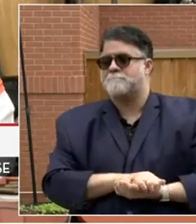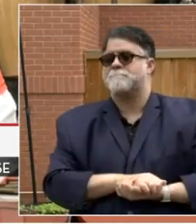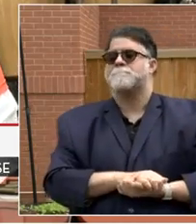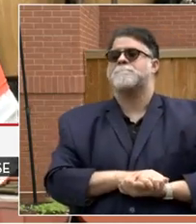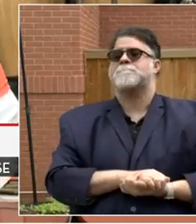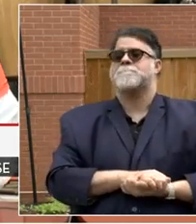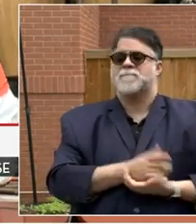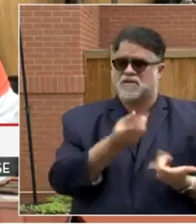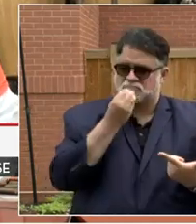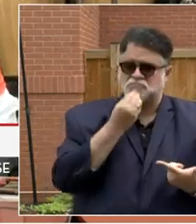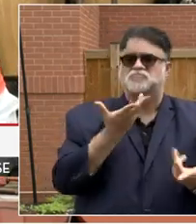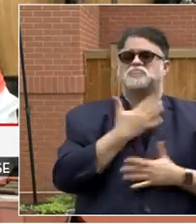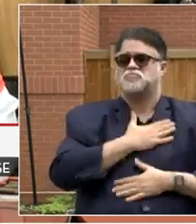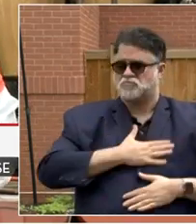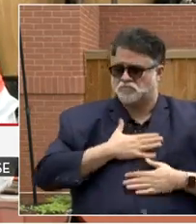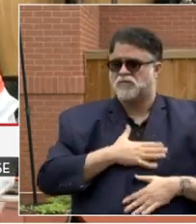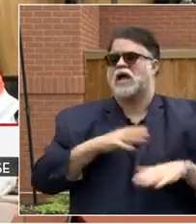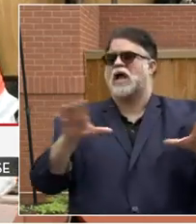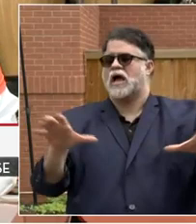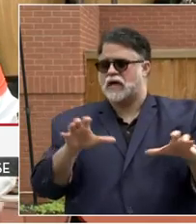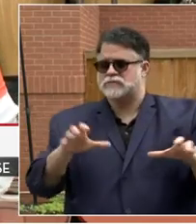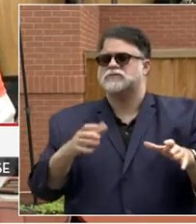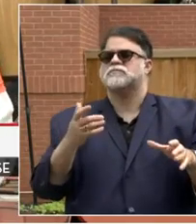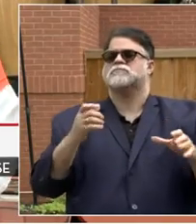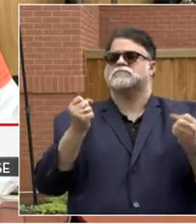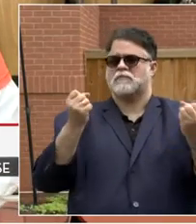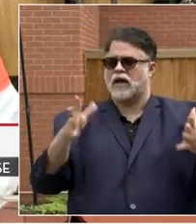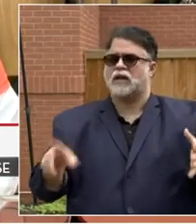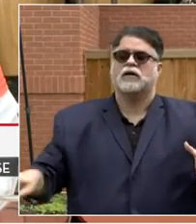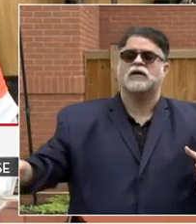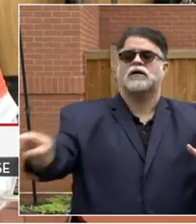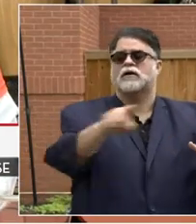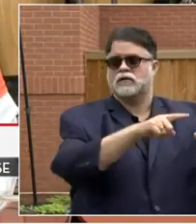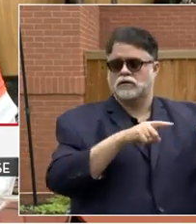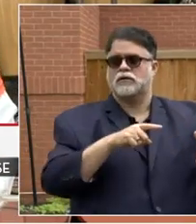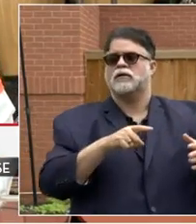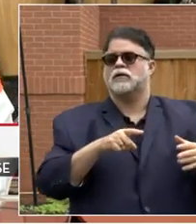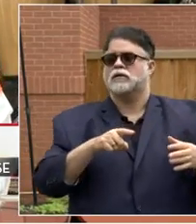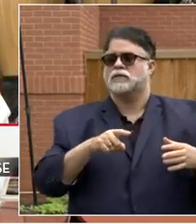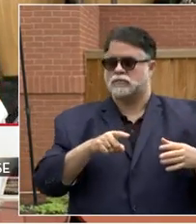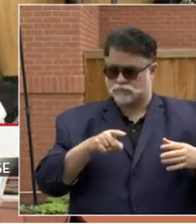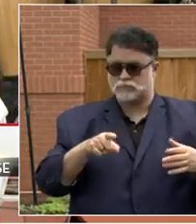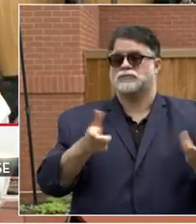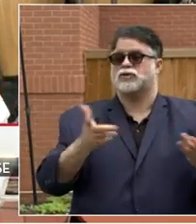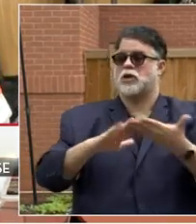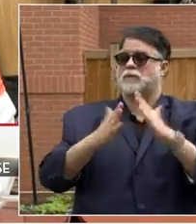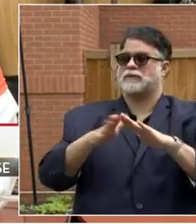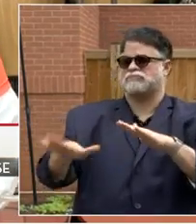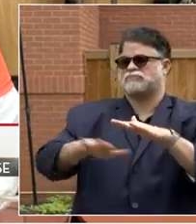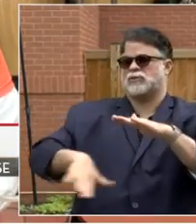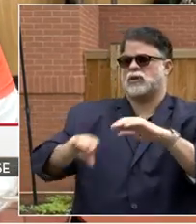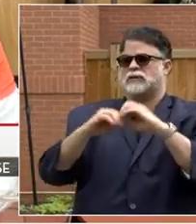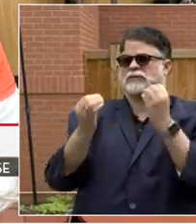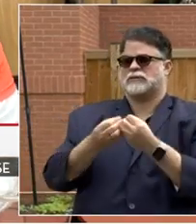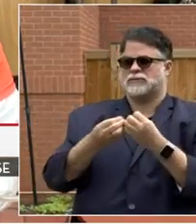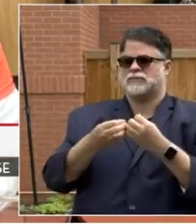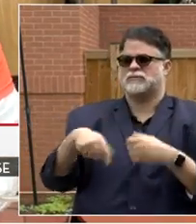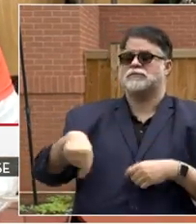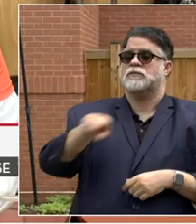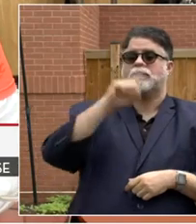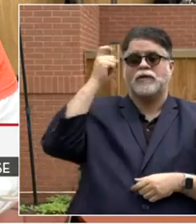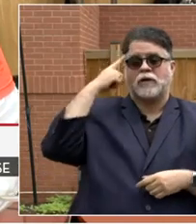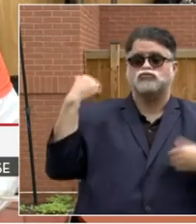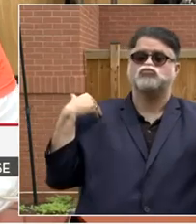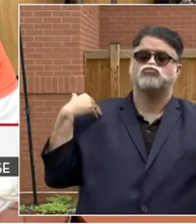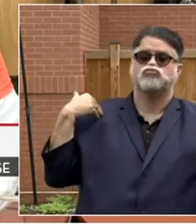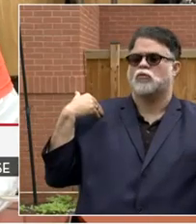government agencies and community-based organizations. So if you've been in the sidelines or on the sidelines and you want to do something about gun violence